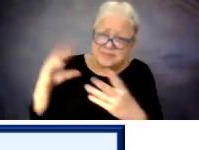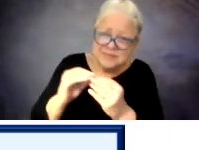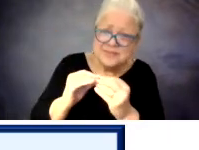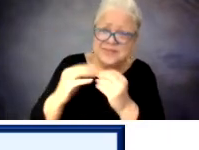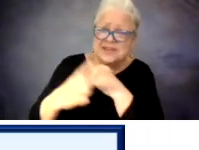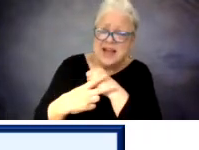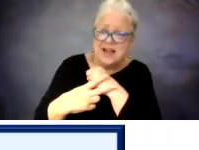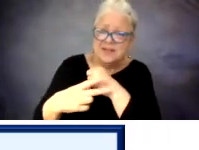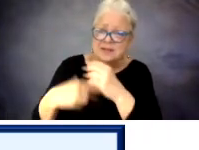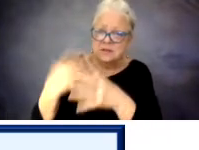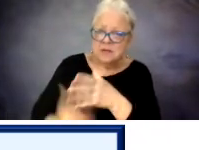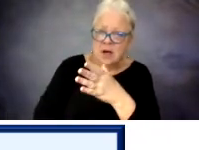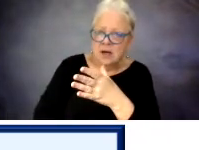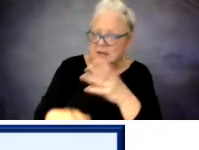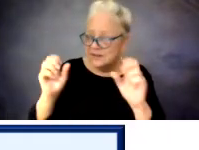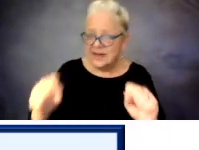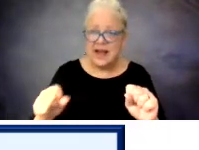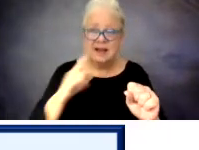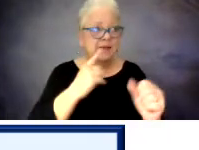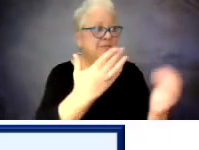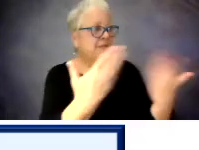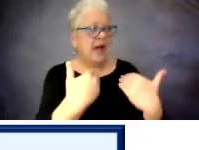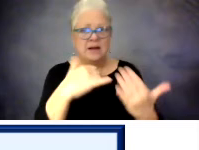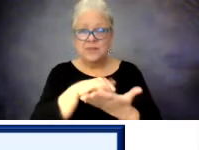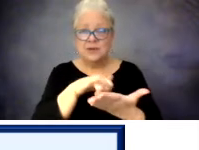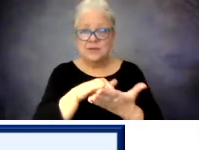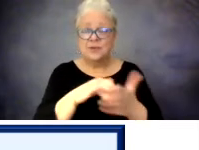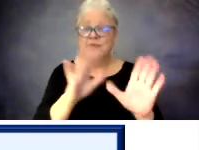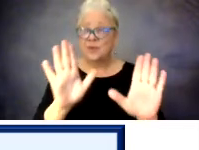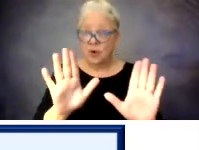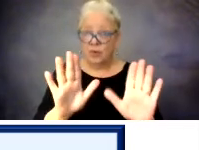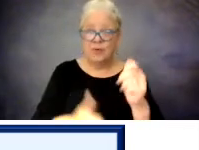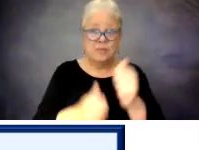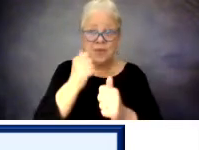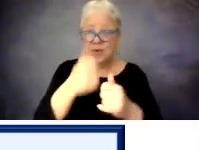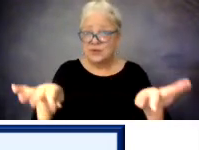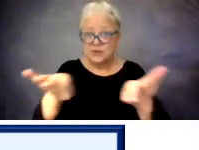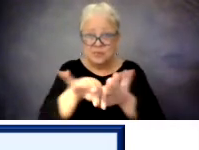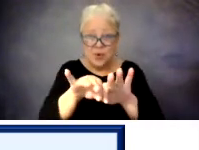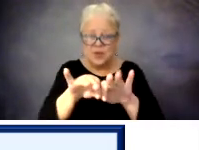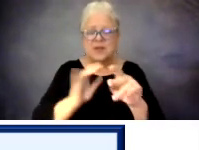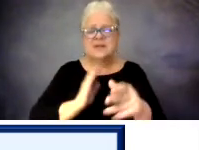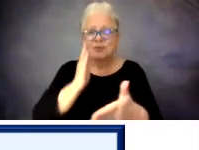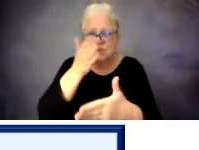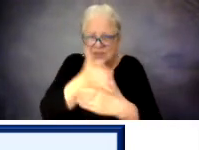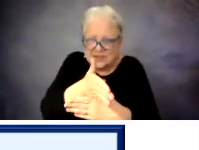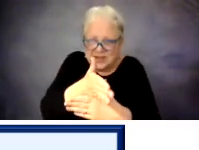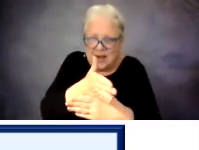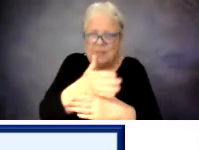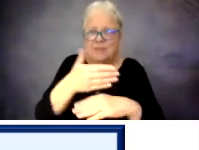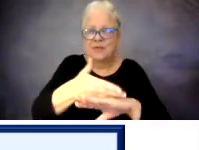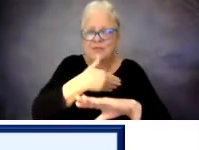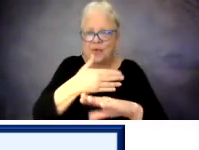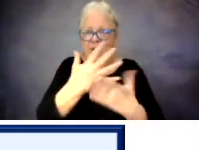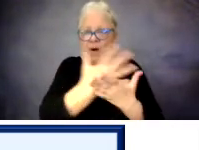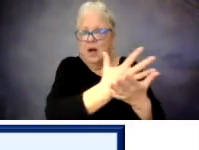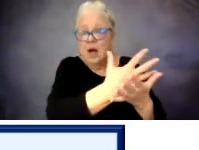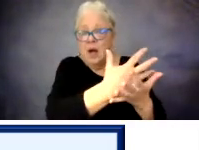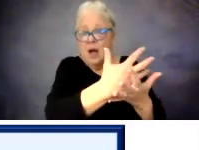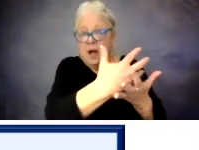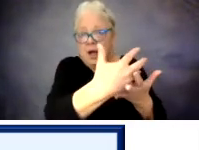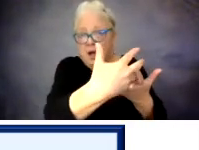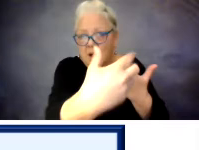it. So the most important part is we need to stop it and try to prevent it before it's all gone, because